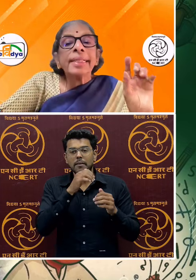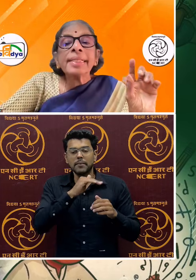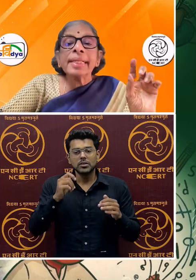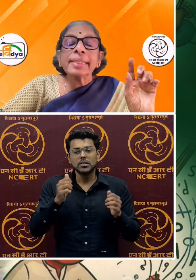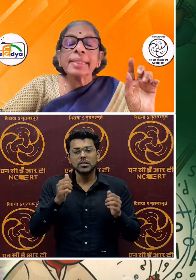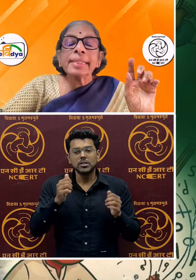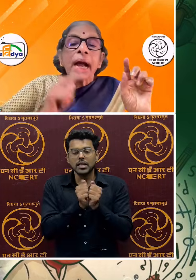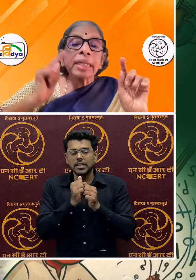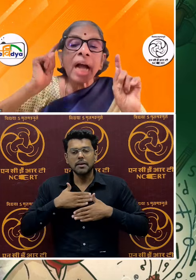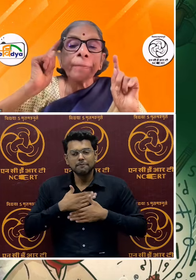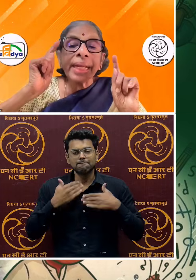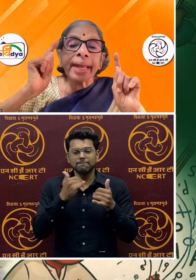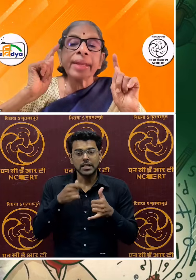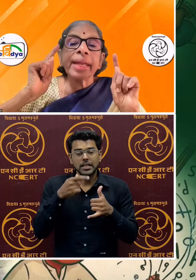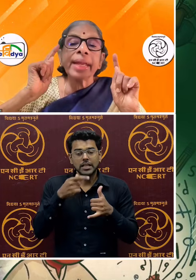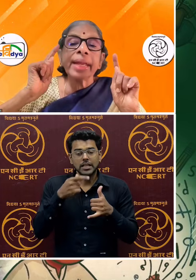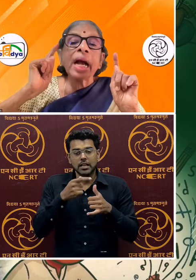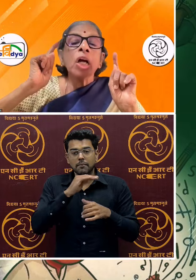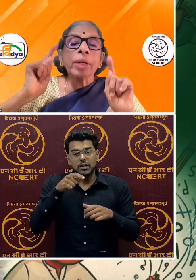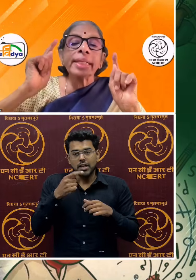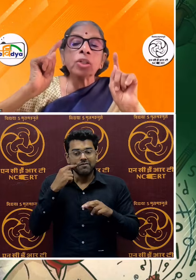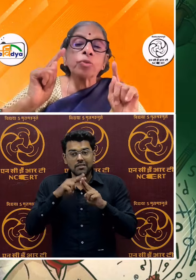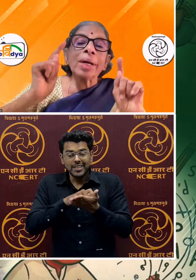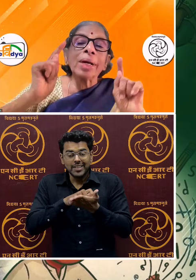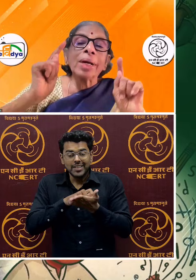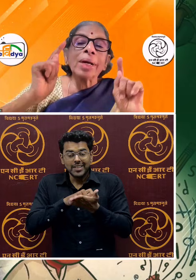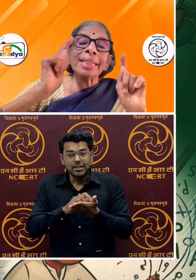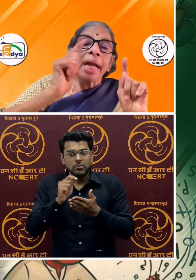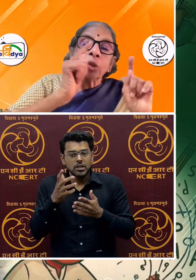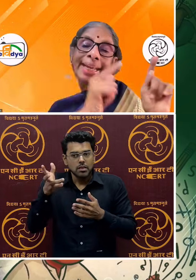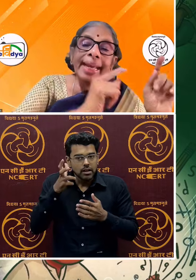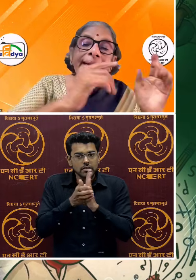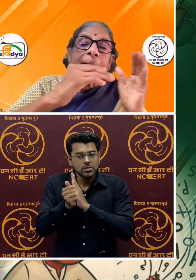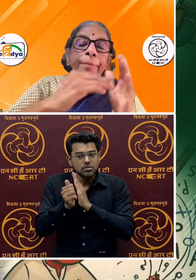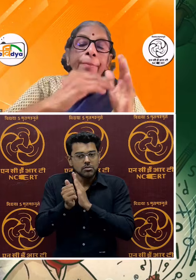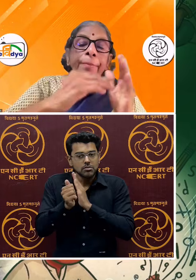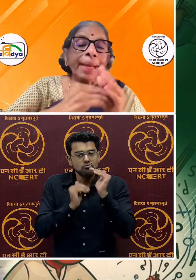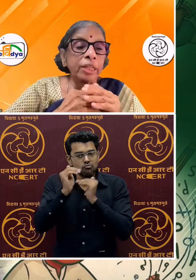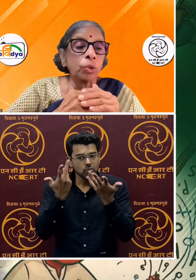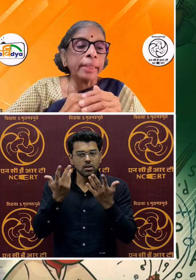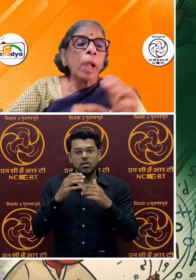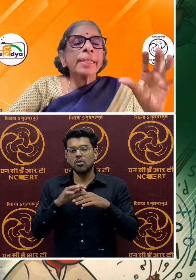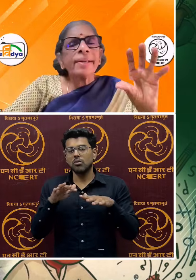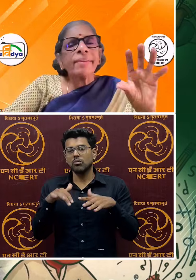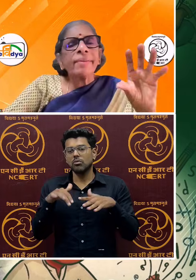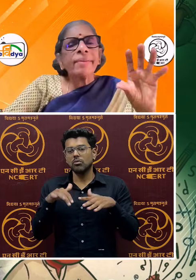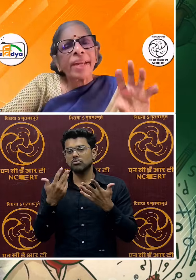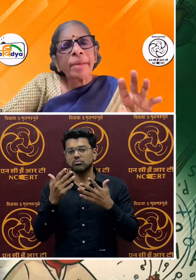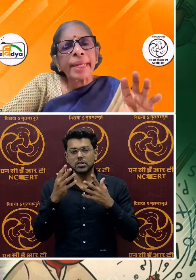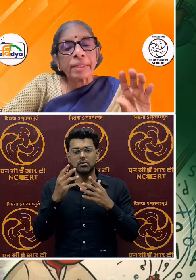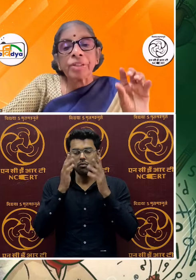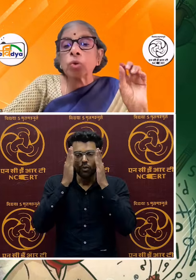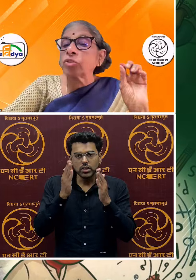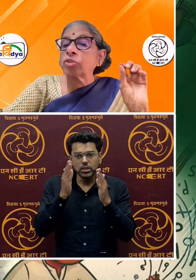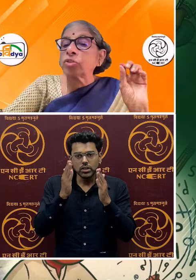children. This is sharpening the area to listen, to focus, to segregate and blend it together. These are